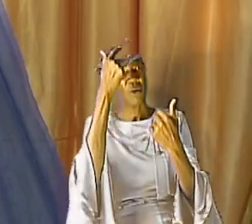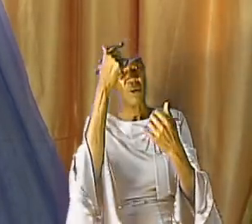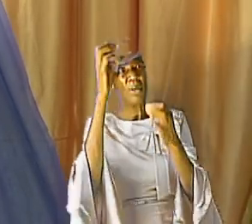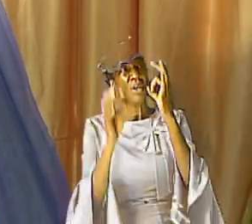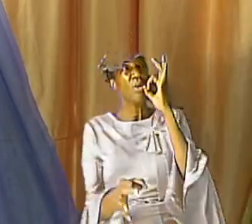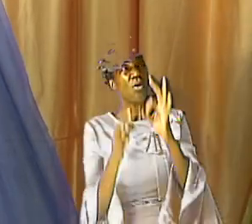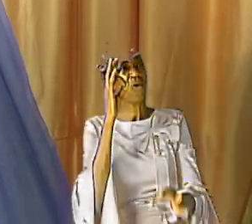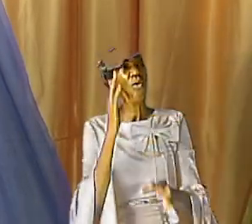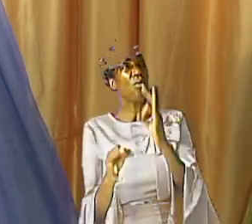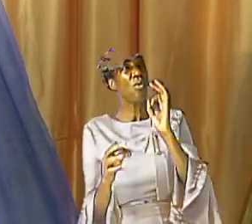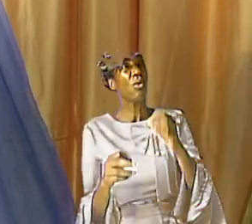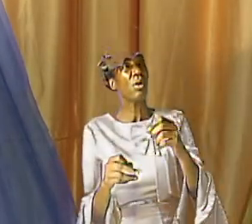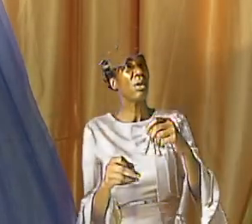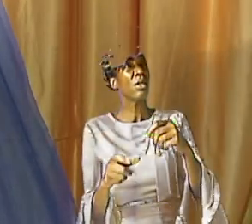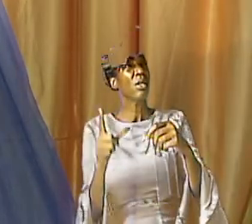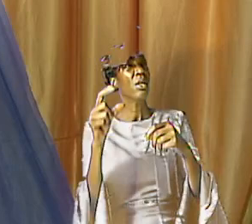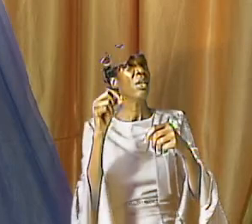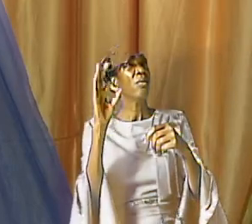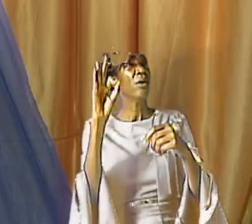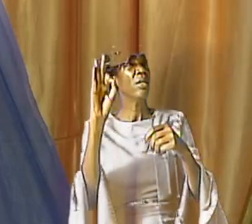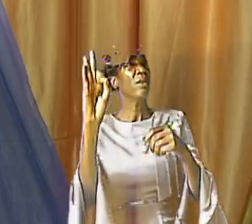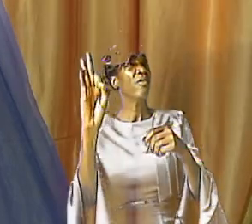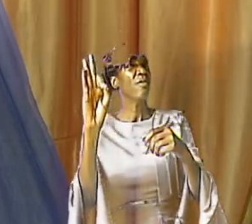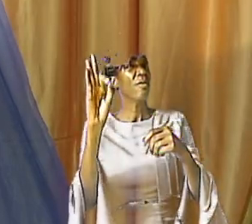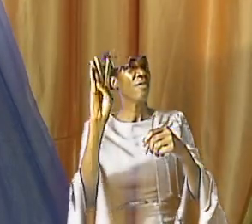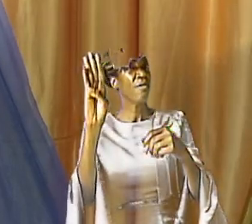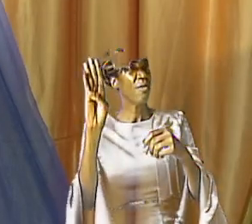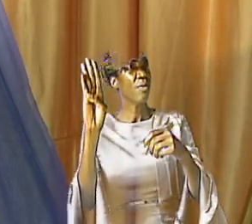on the 24th of April to hear a verdict from the judge.